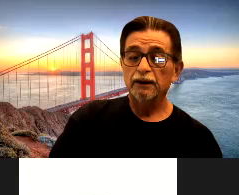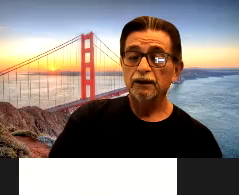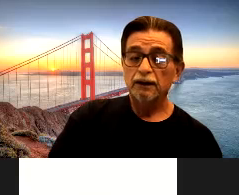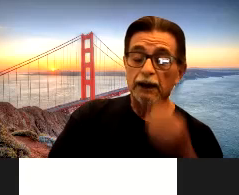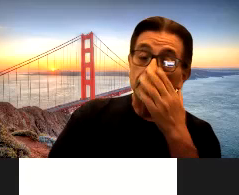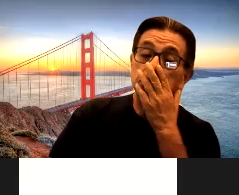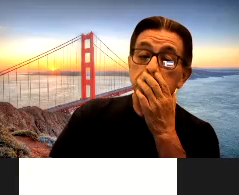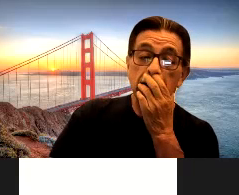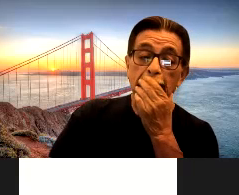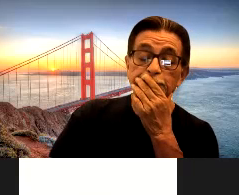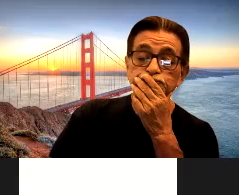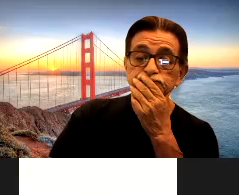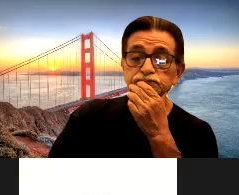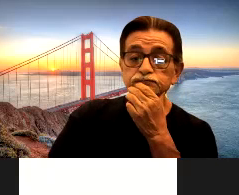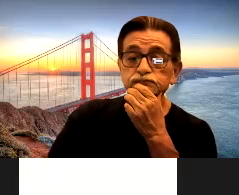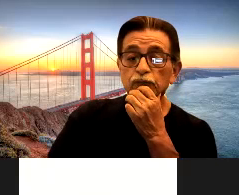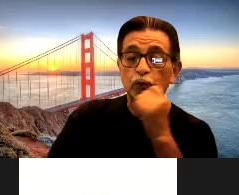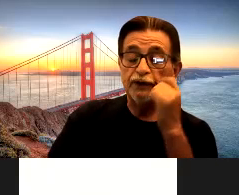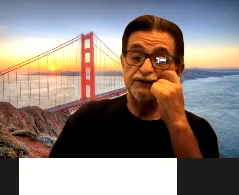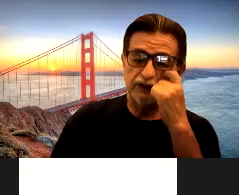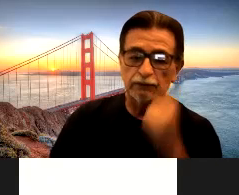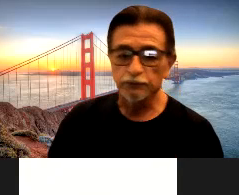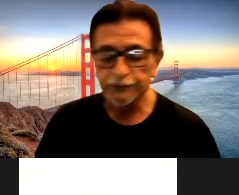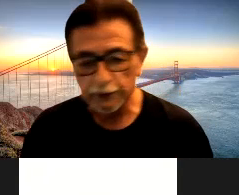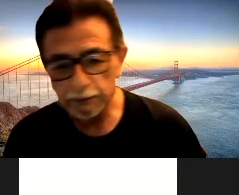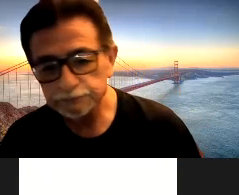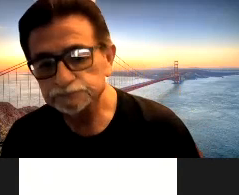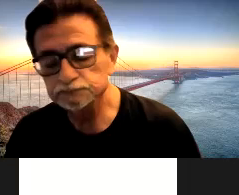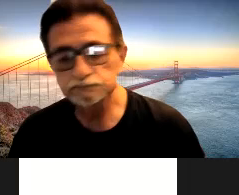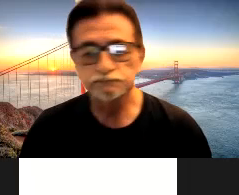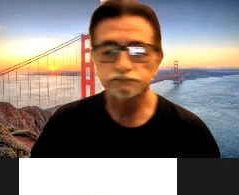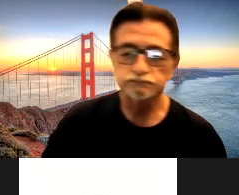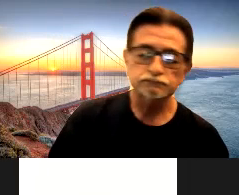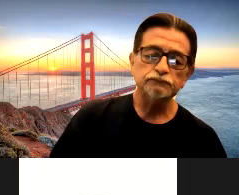Okay. Now, one of these tables here,